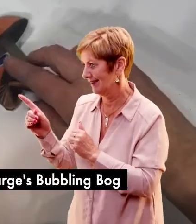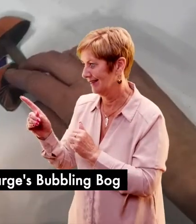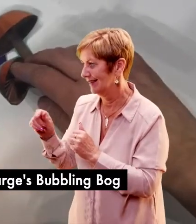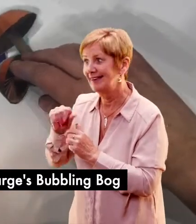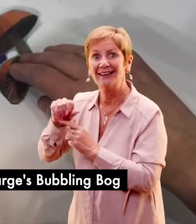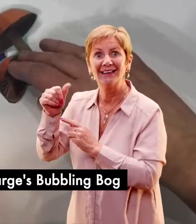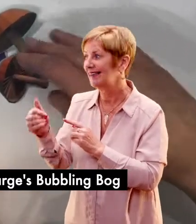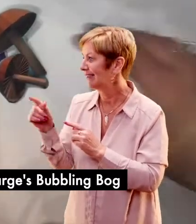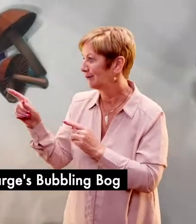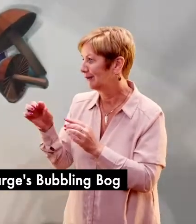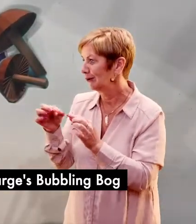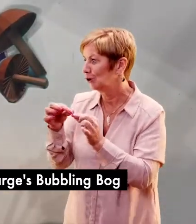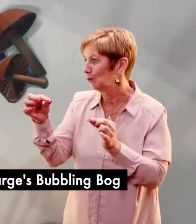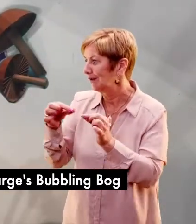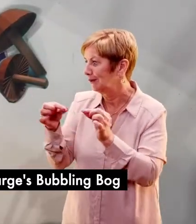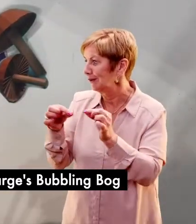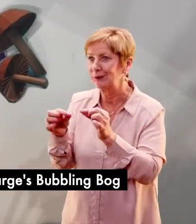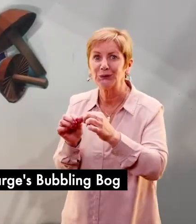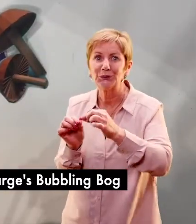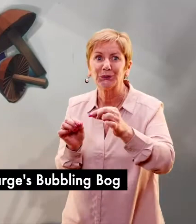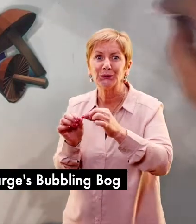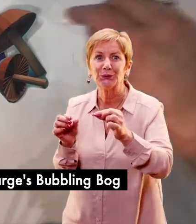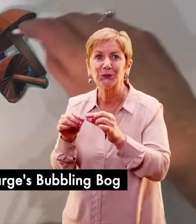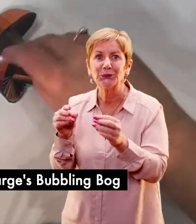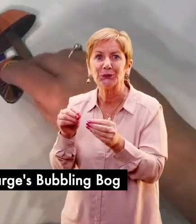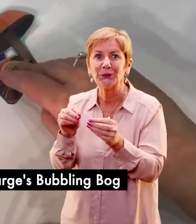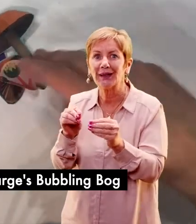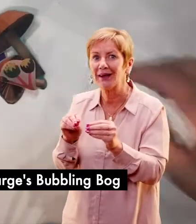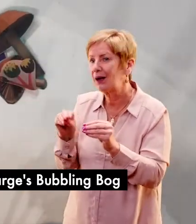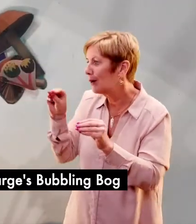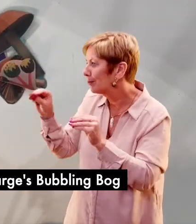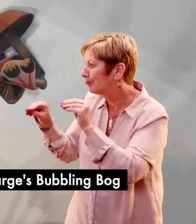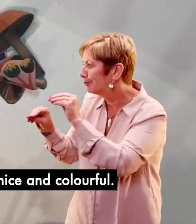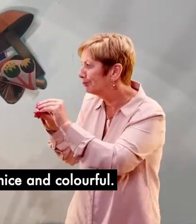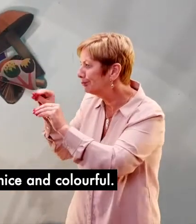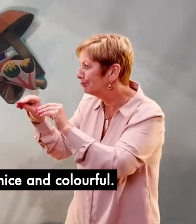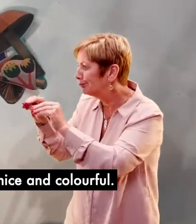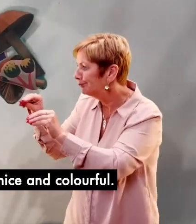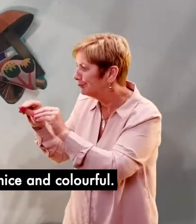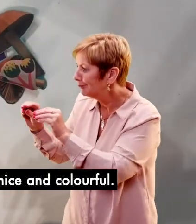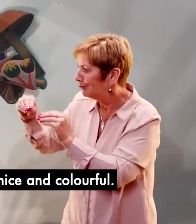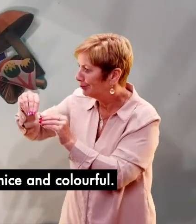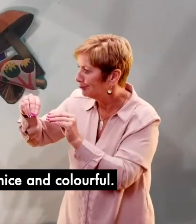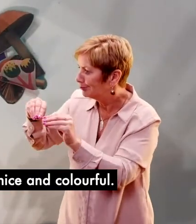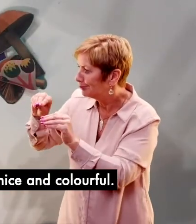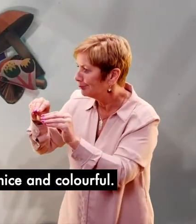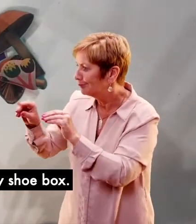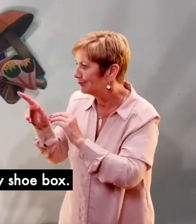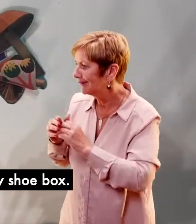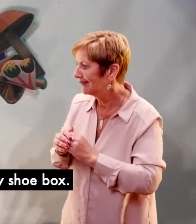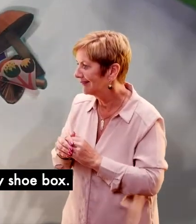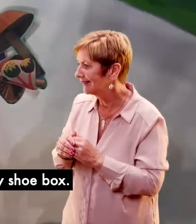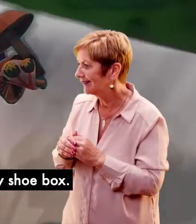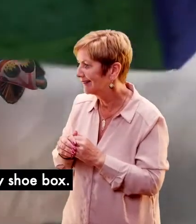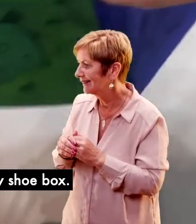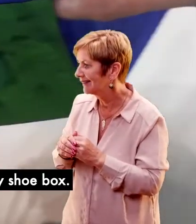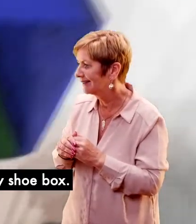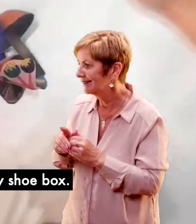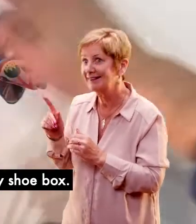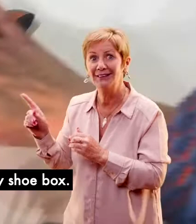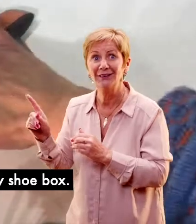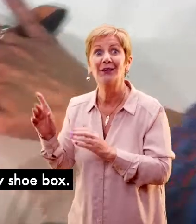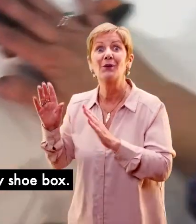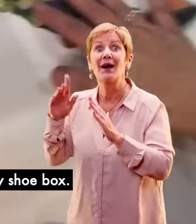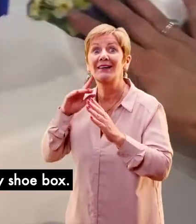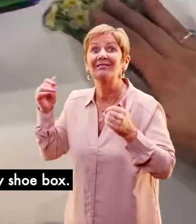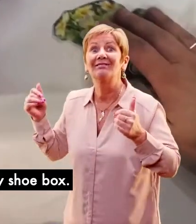There's lots of nice trees and plants at Marge's bubbling bog. I've got some pictures of plants that are nice and colourful. I'll stick them to all the